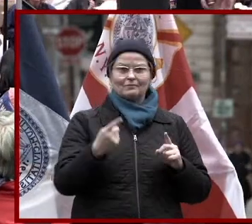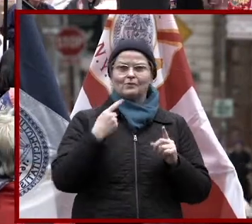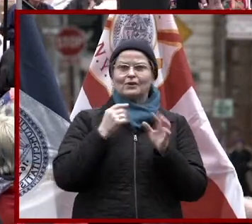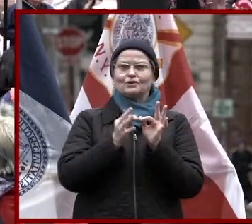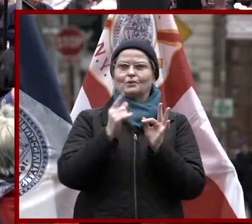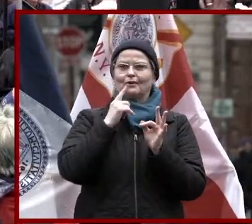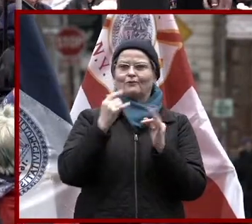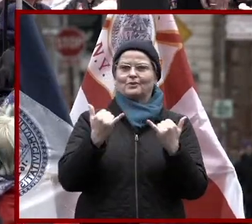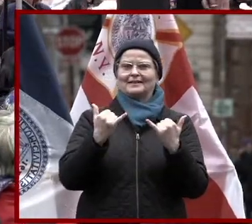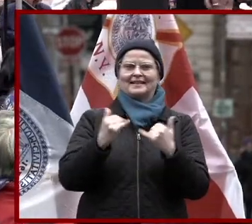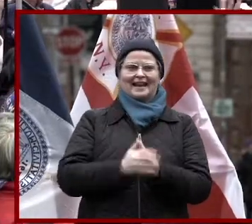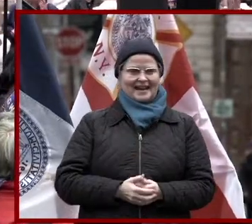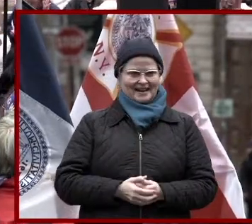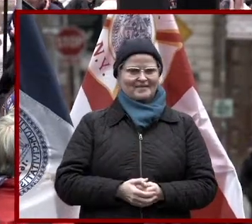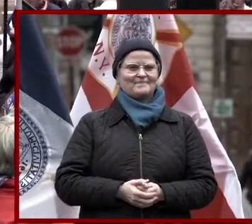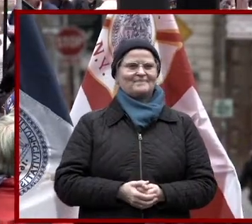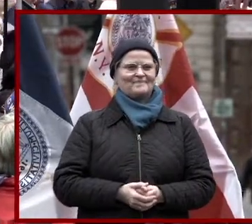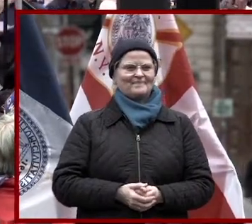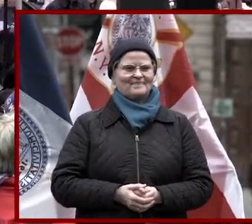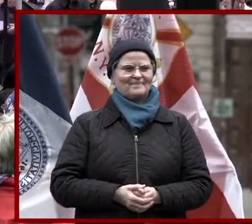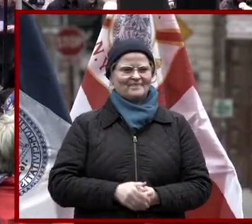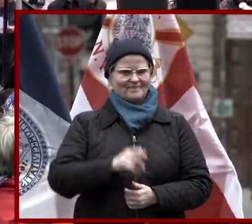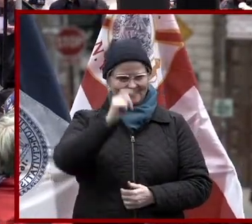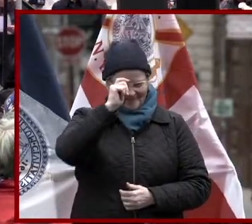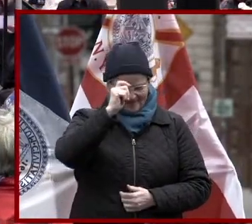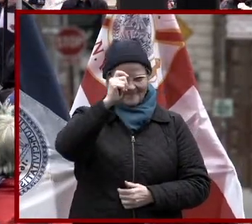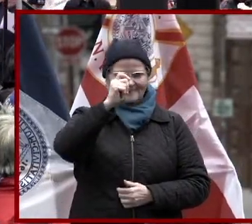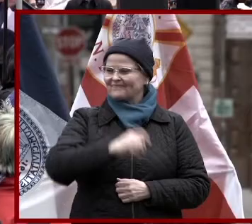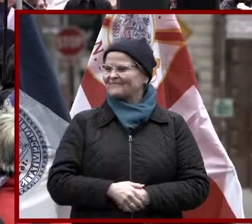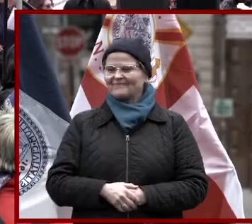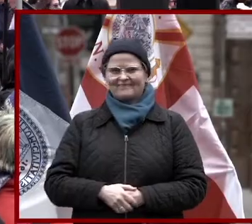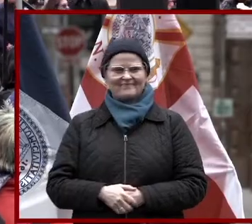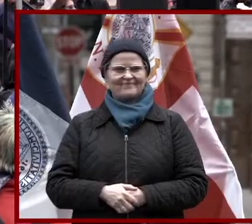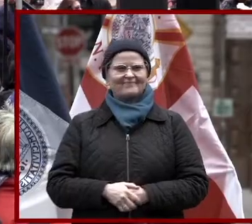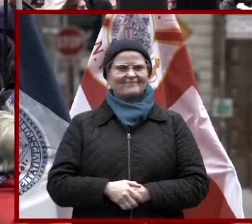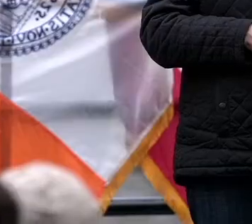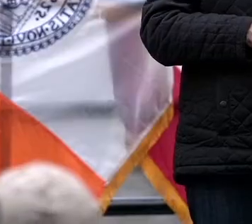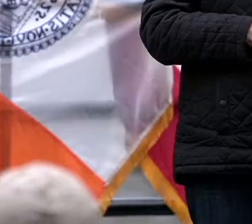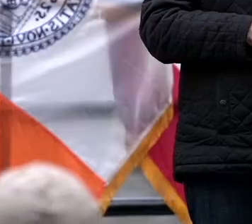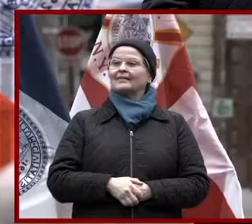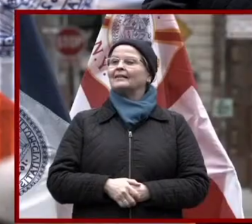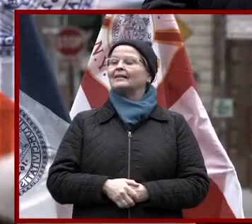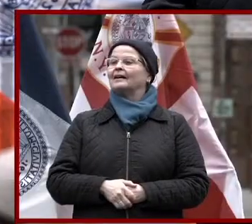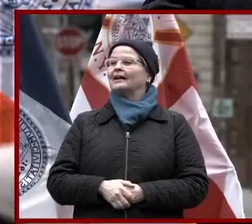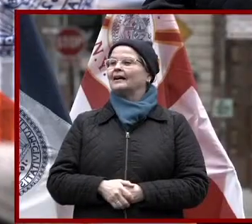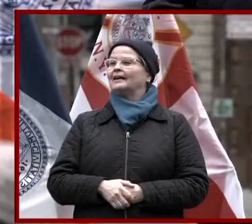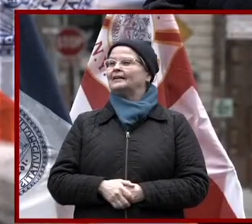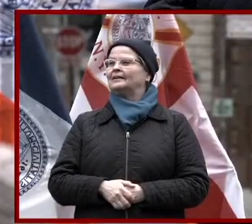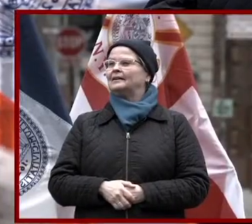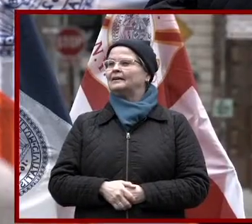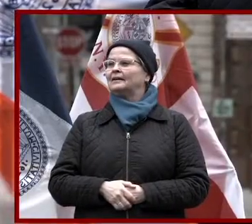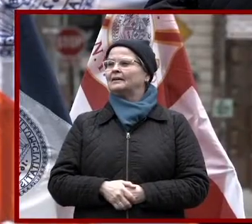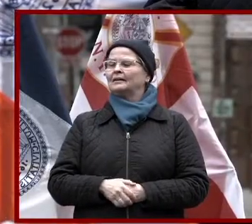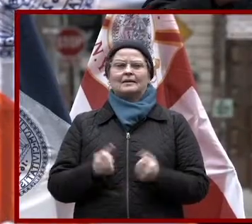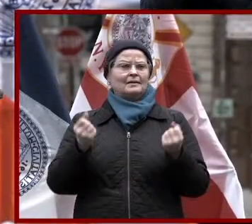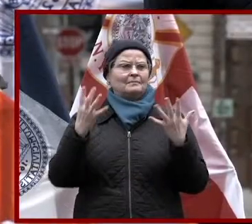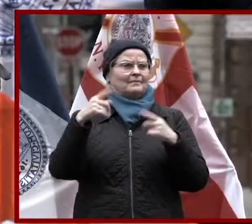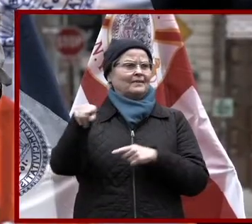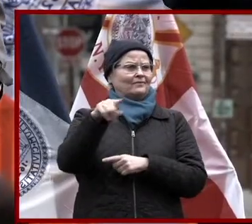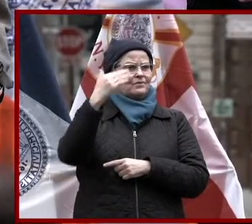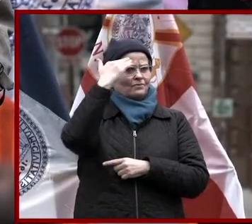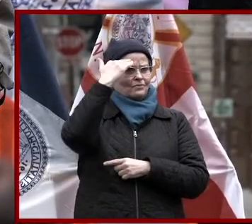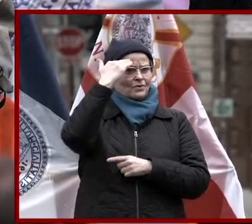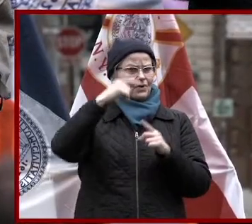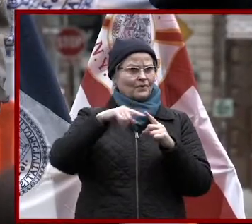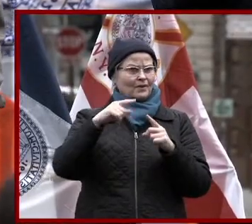us. Let me just start out before we get our program officially underway. Many of you know that I